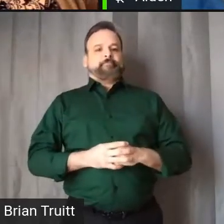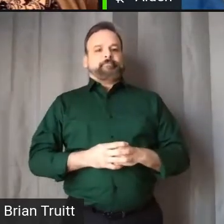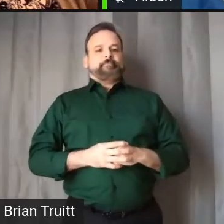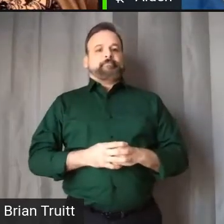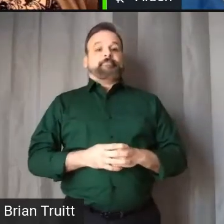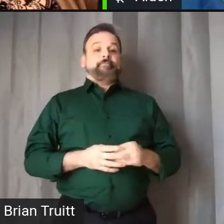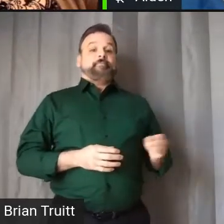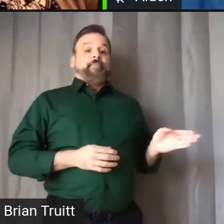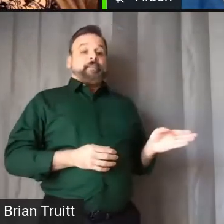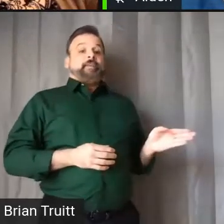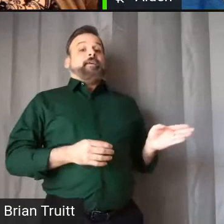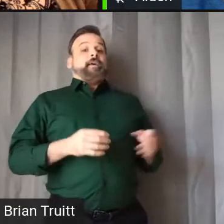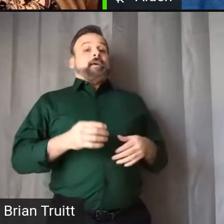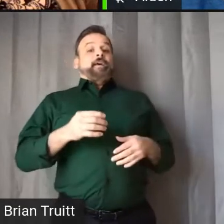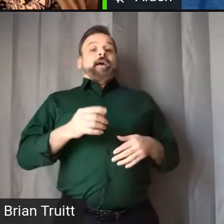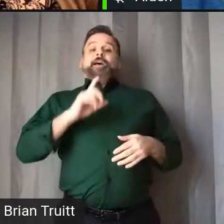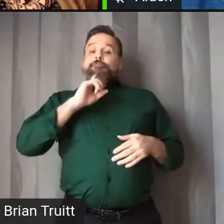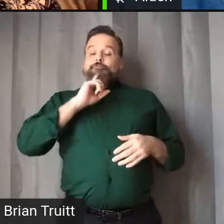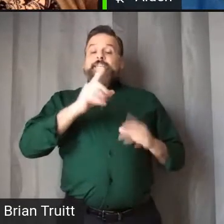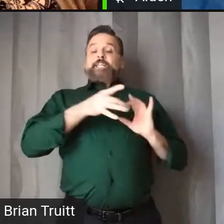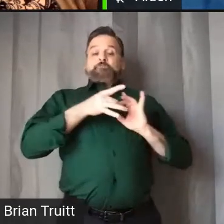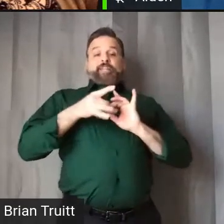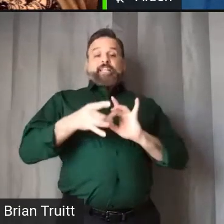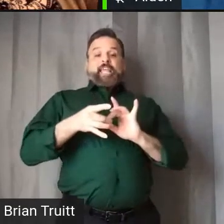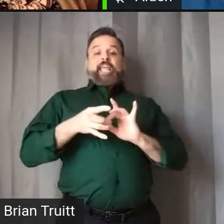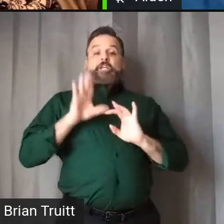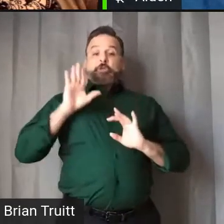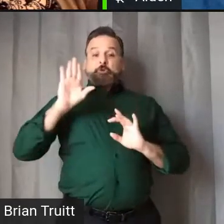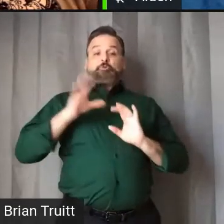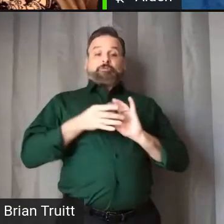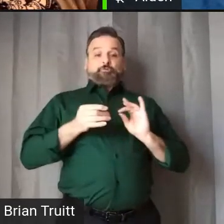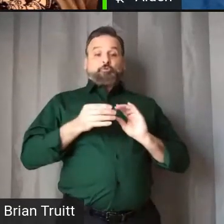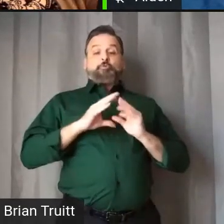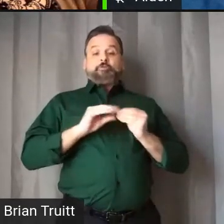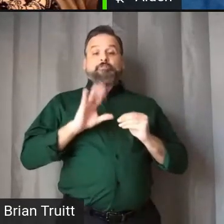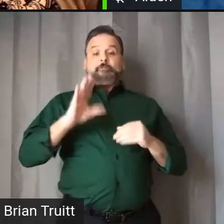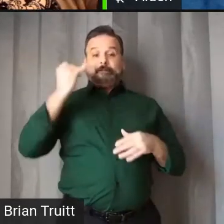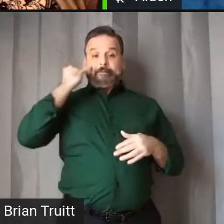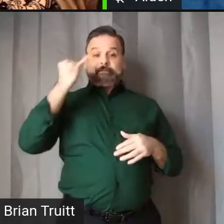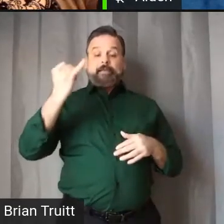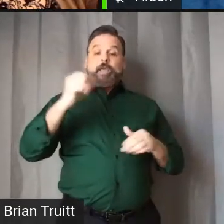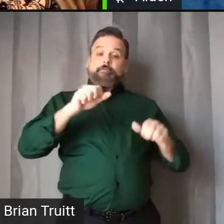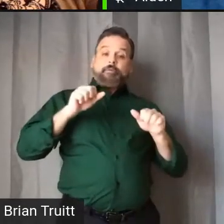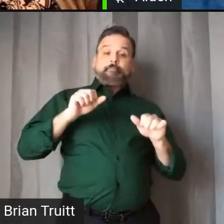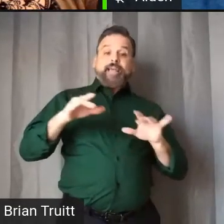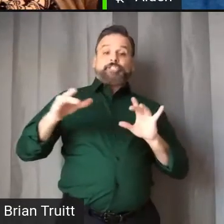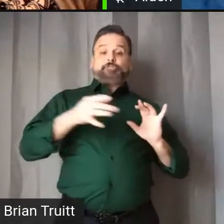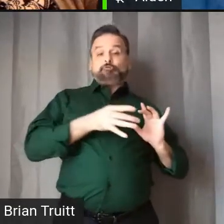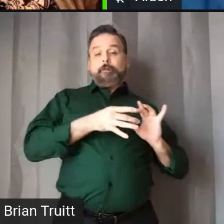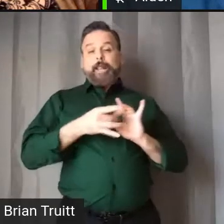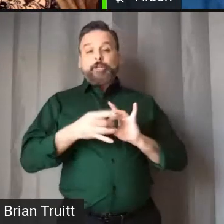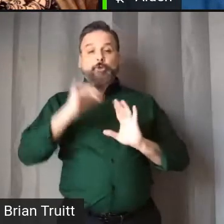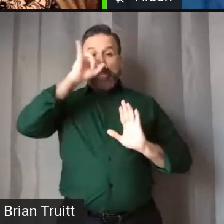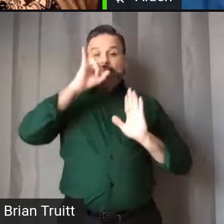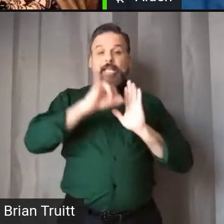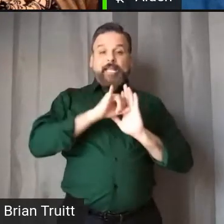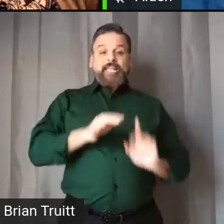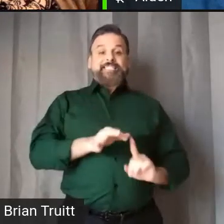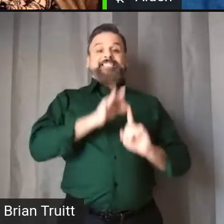Yeah, I really relate to that idea of magic being tied into identity, especially being